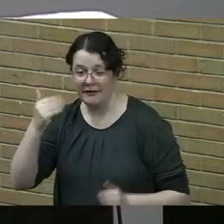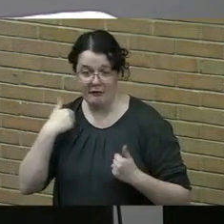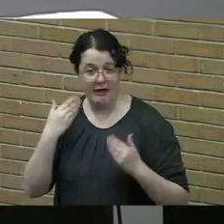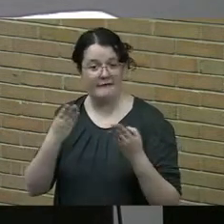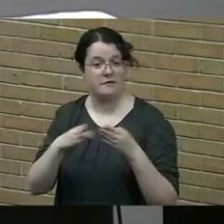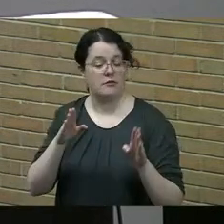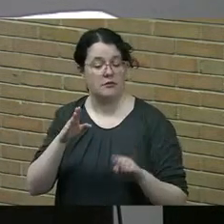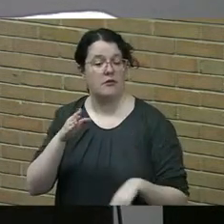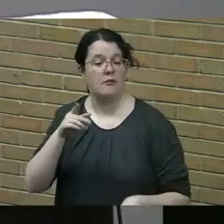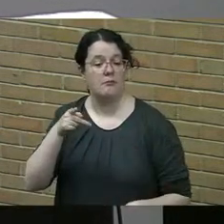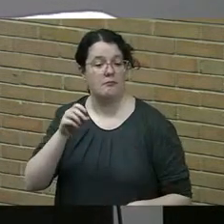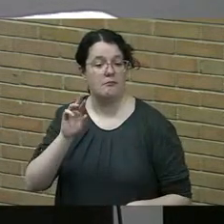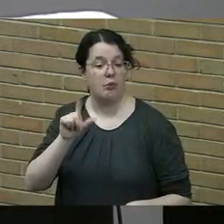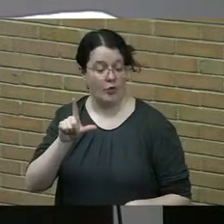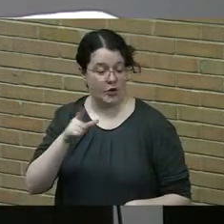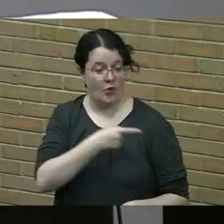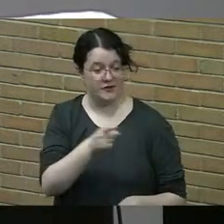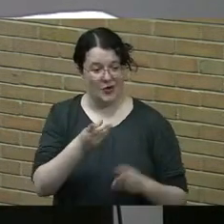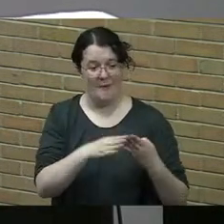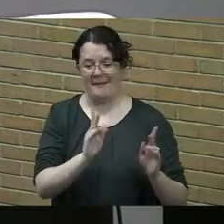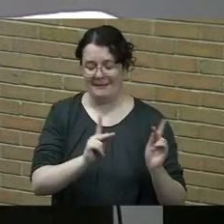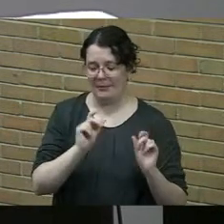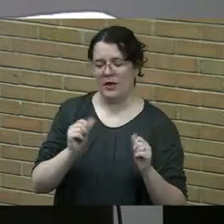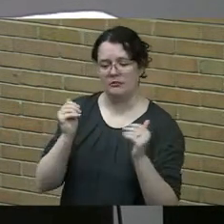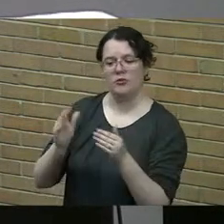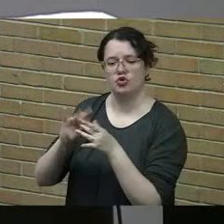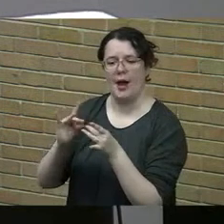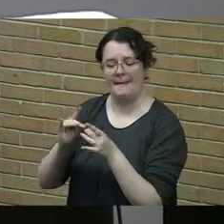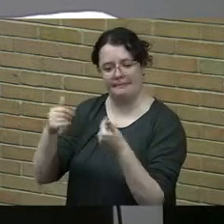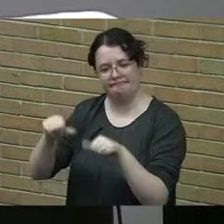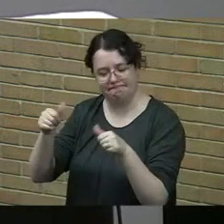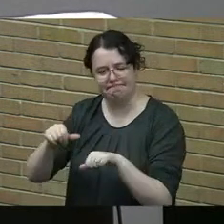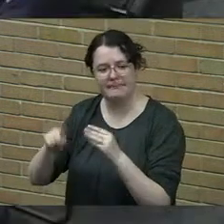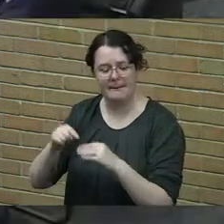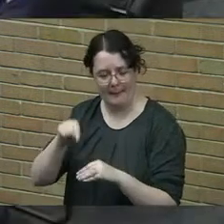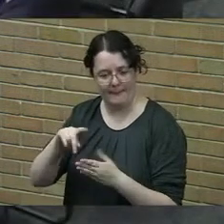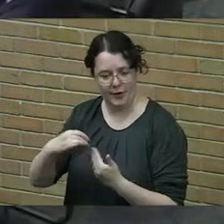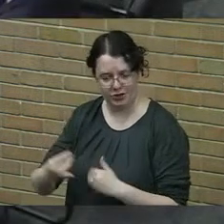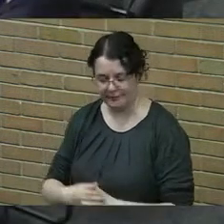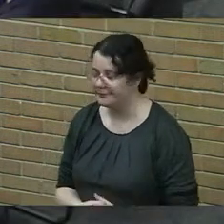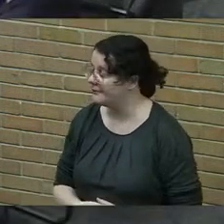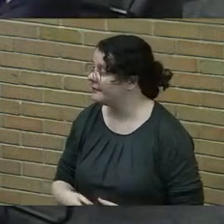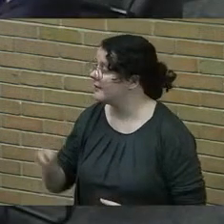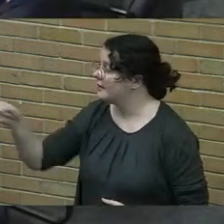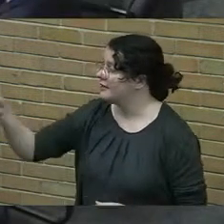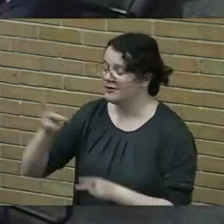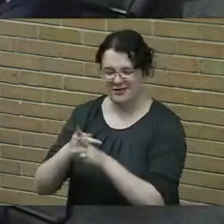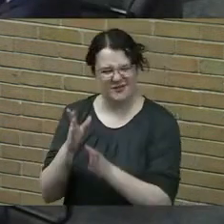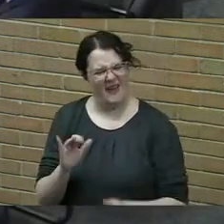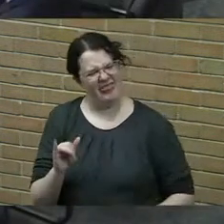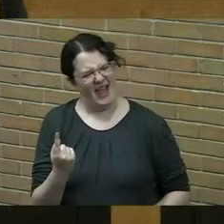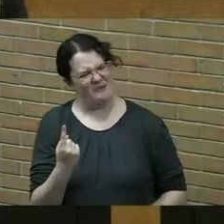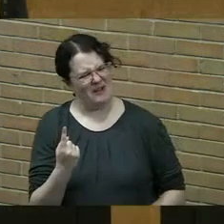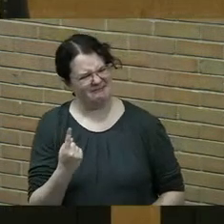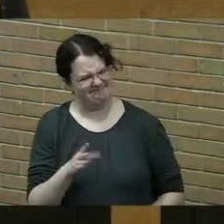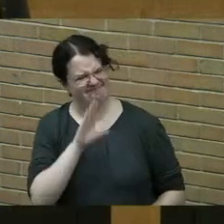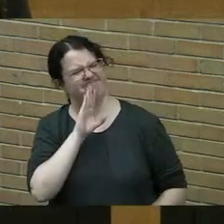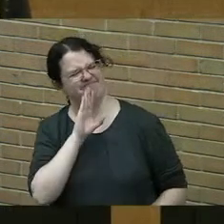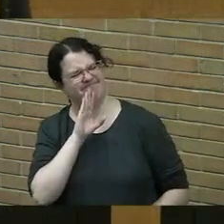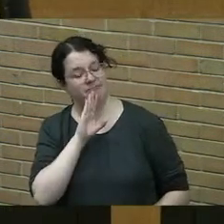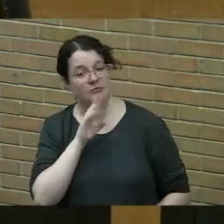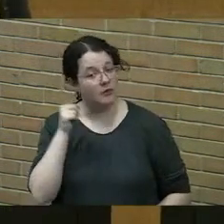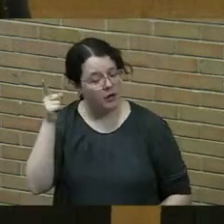for public comment related to the project. Because that was one of our frustrations, that they're supposedly looking for